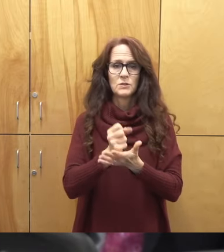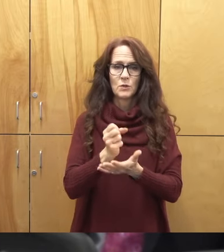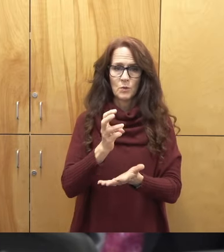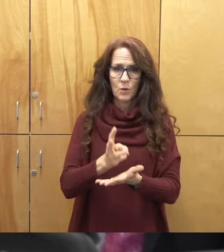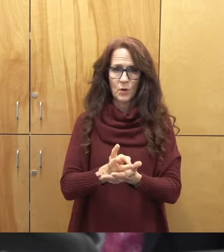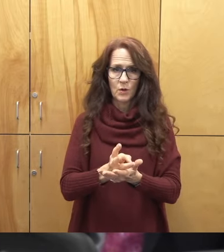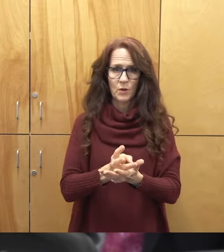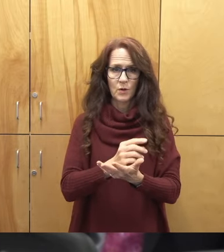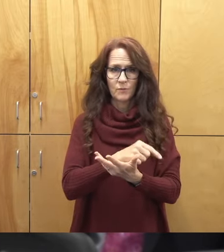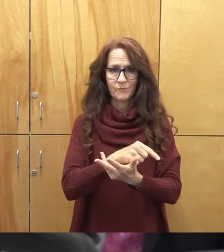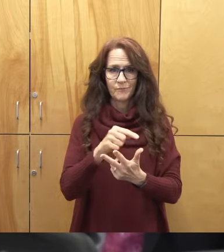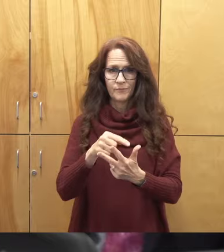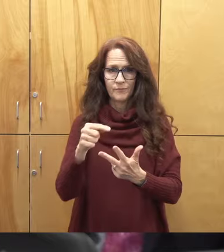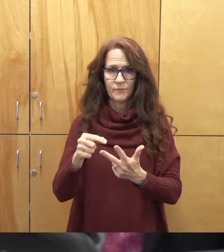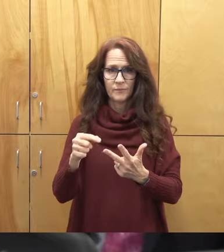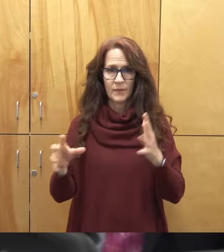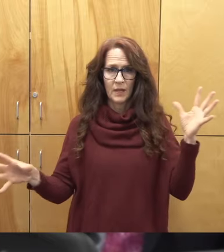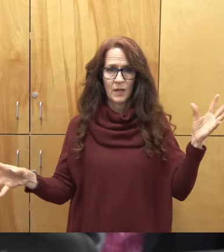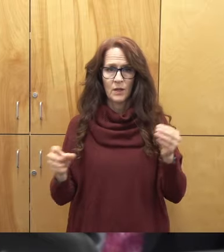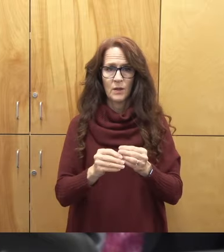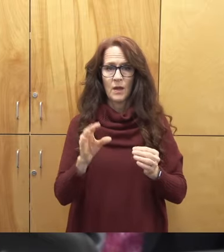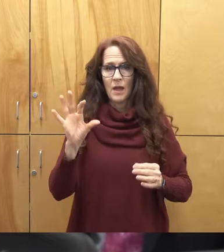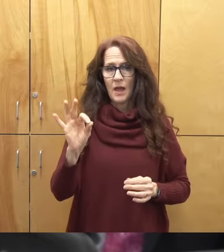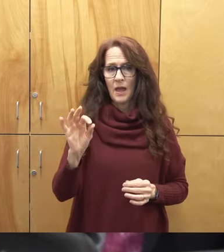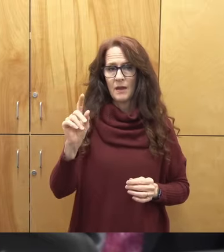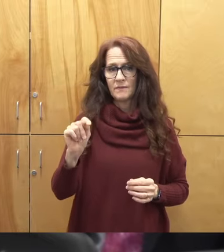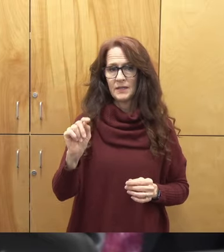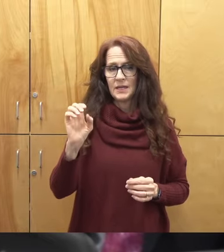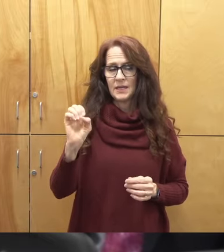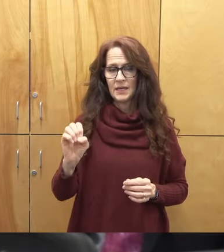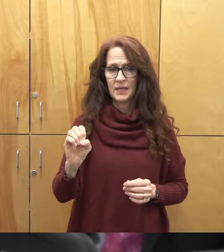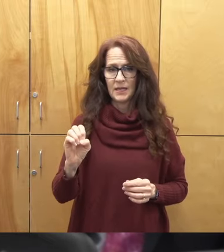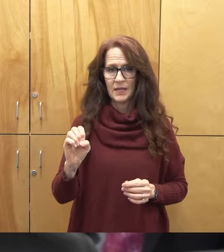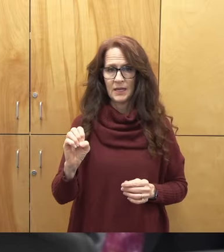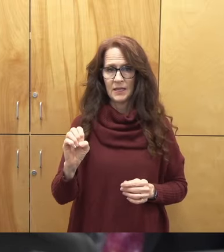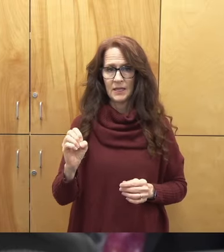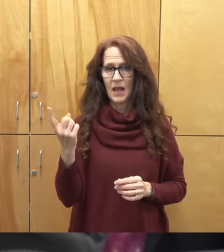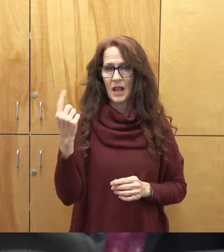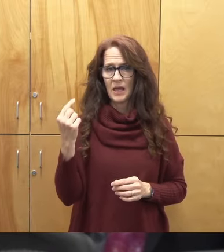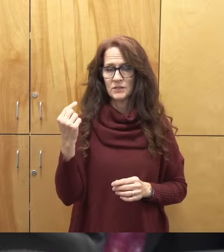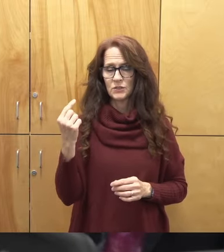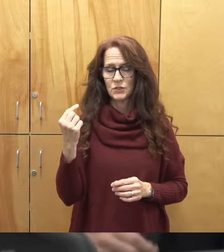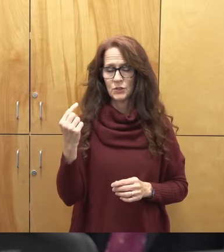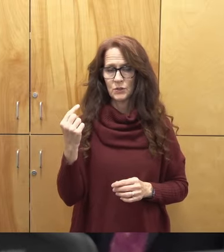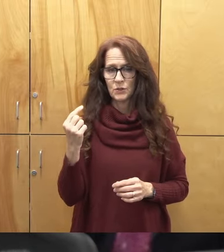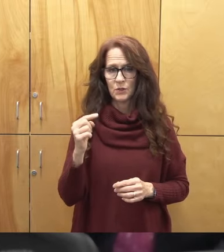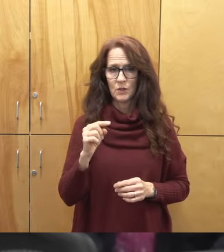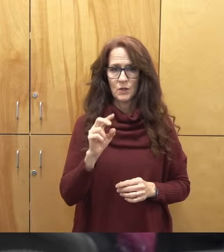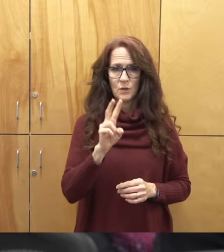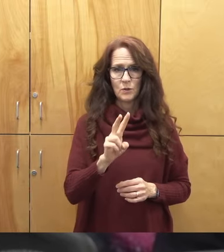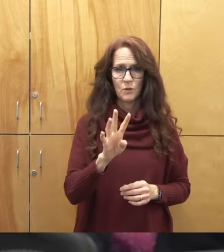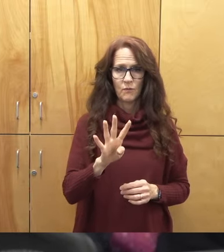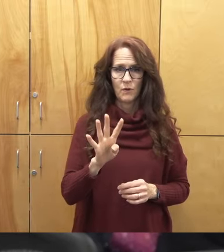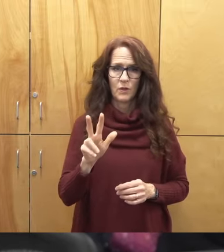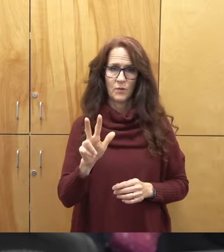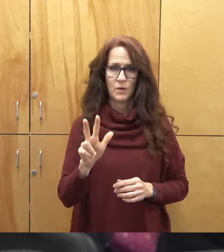worker, and total FTEs went from last year at